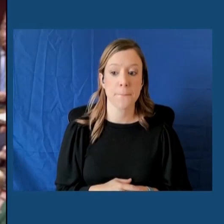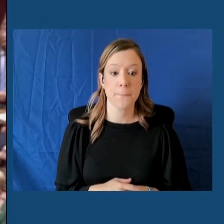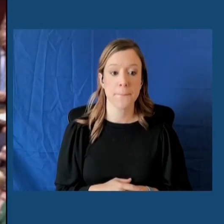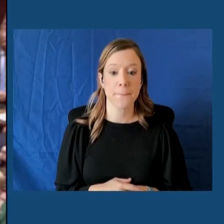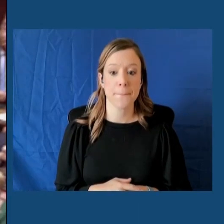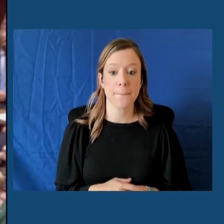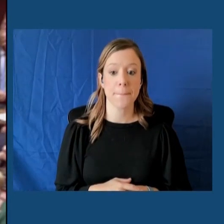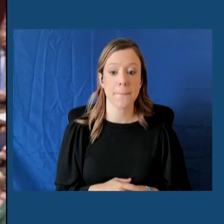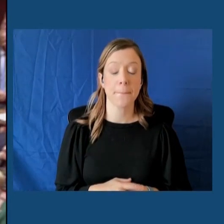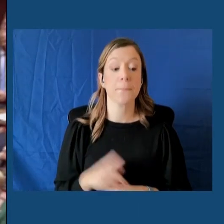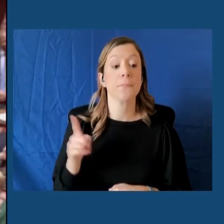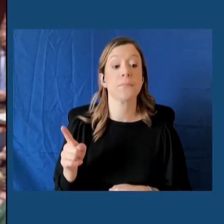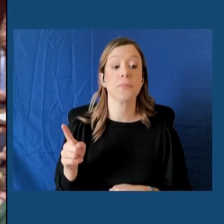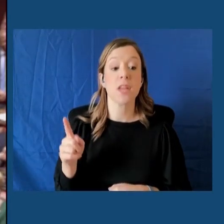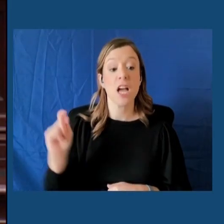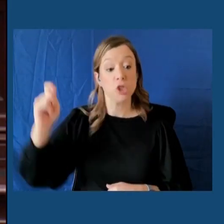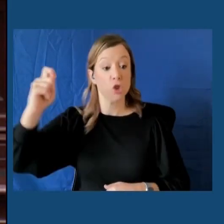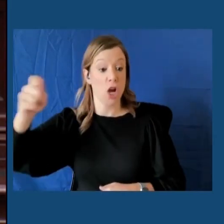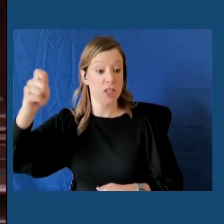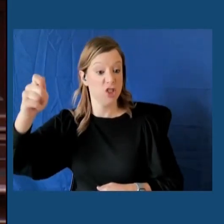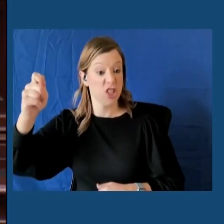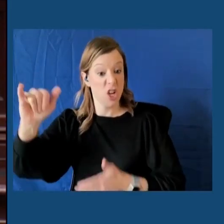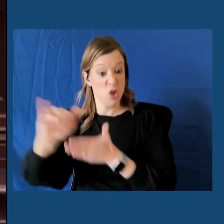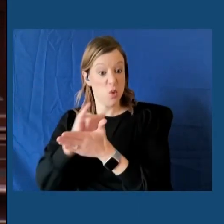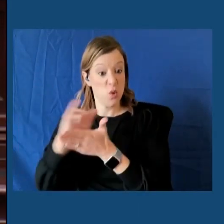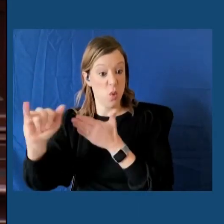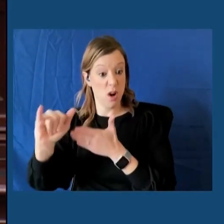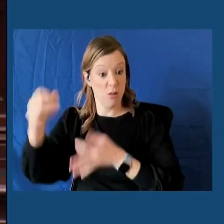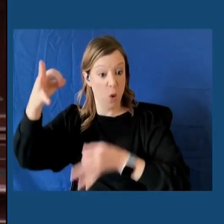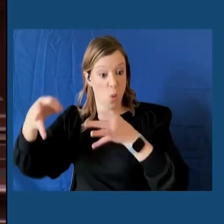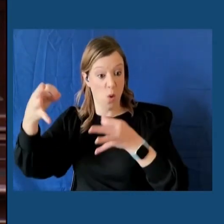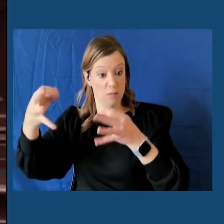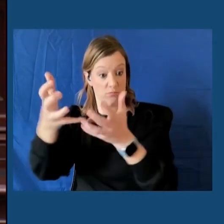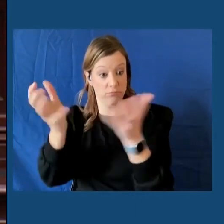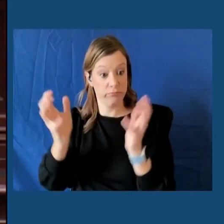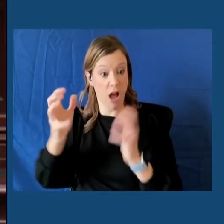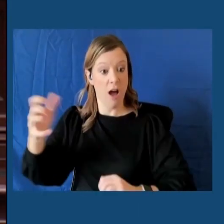The esteemed judges of the New York Court of Appeals.